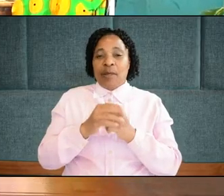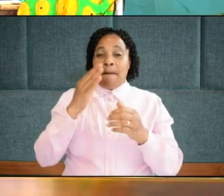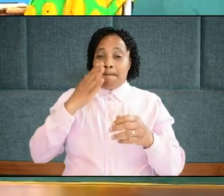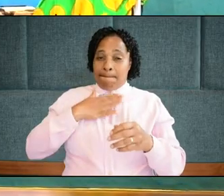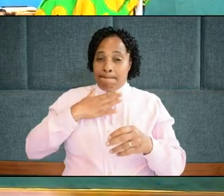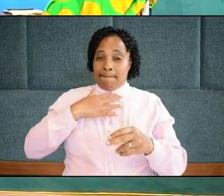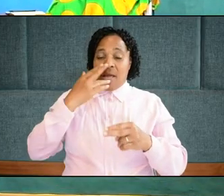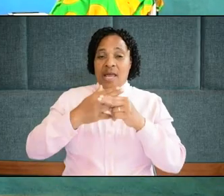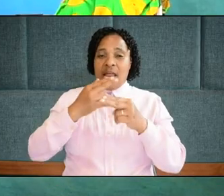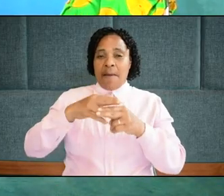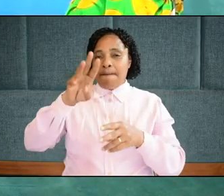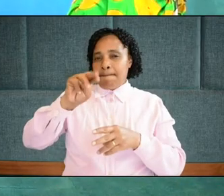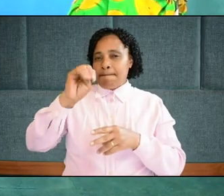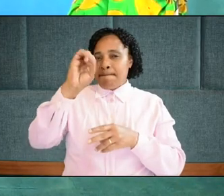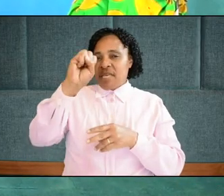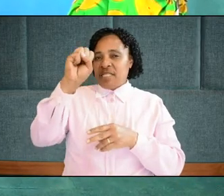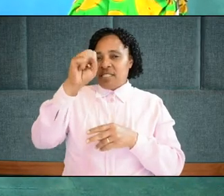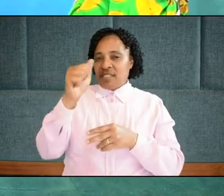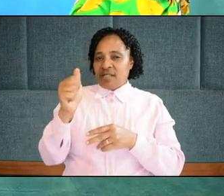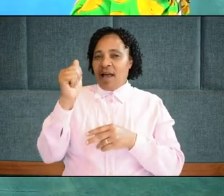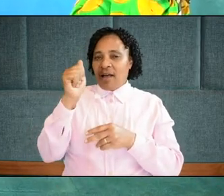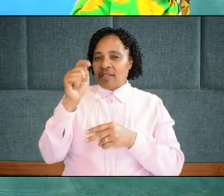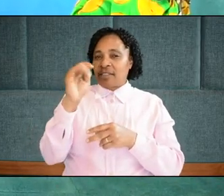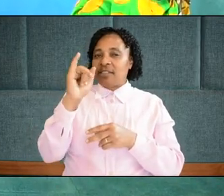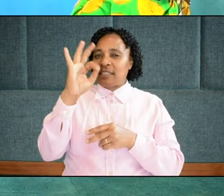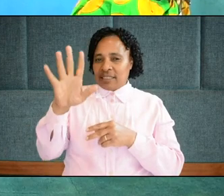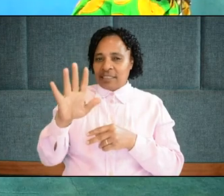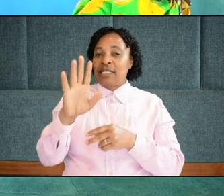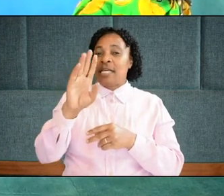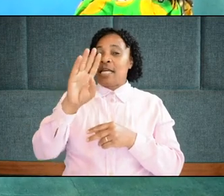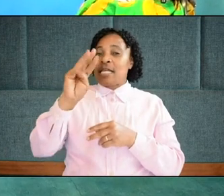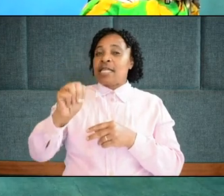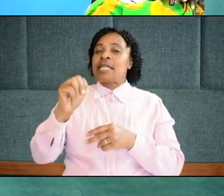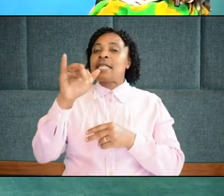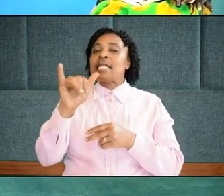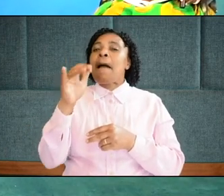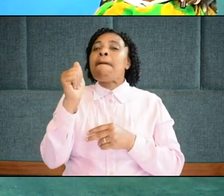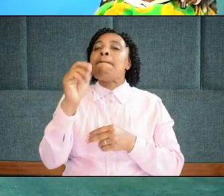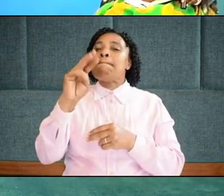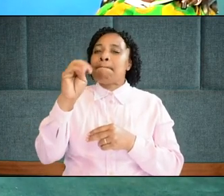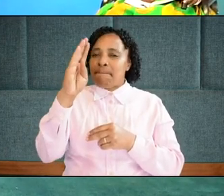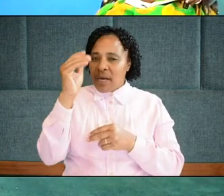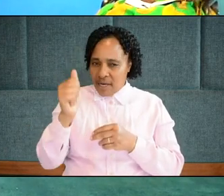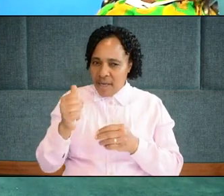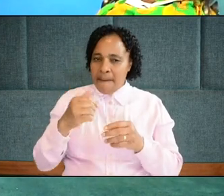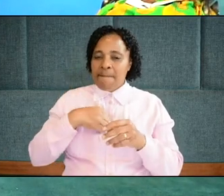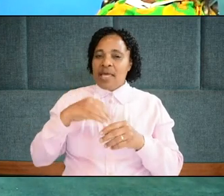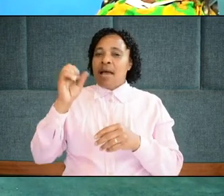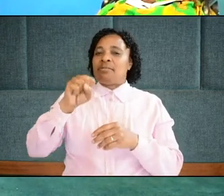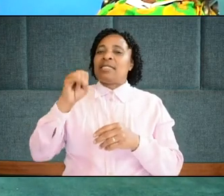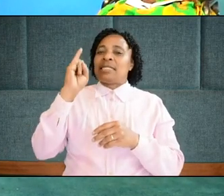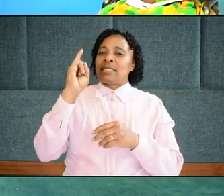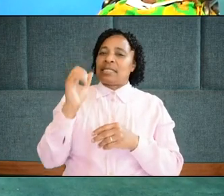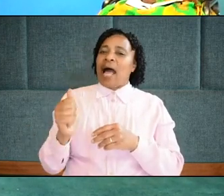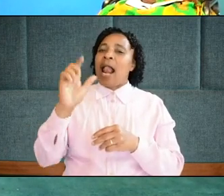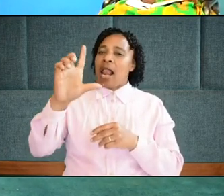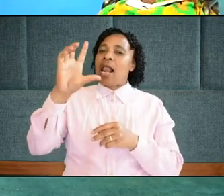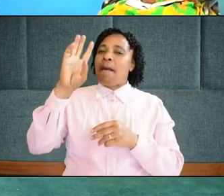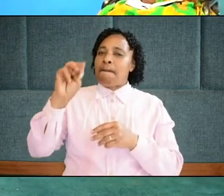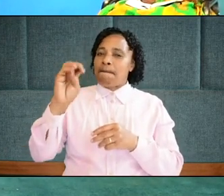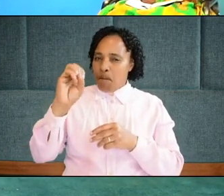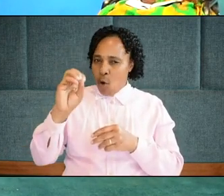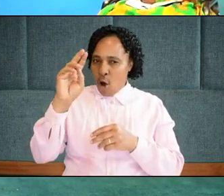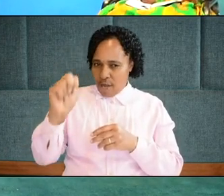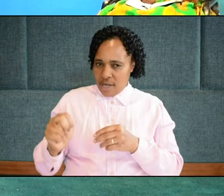my name is Misati Nyambane. I am Salmon Sipakati. I am Ruth